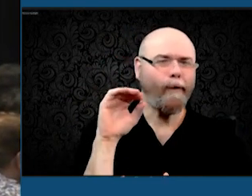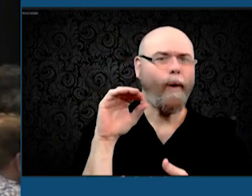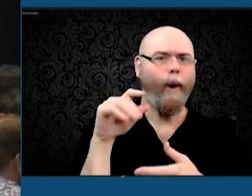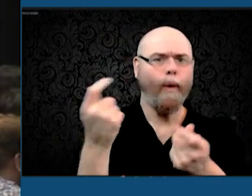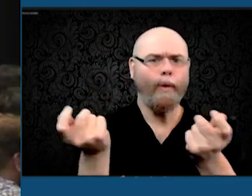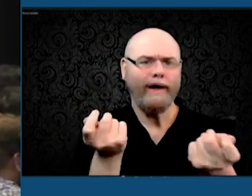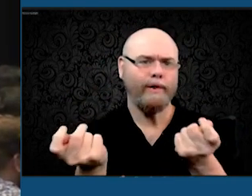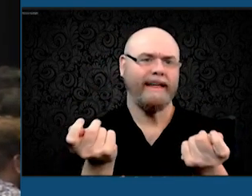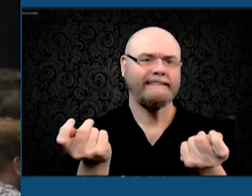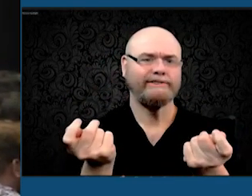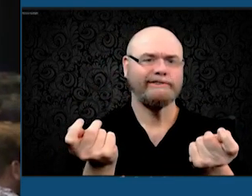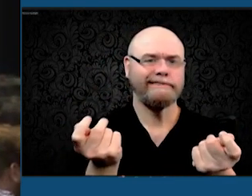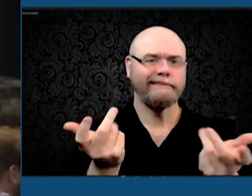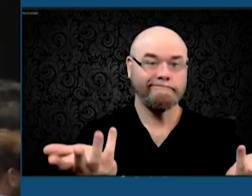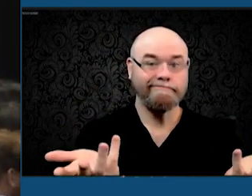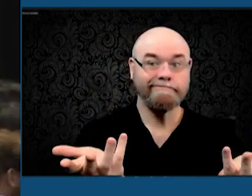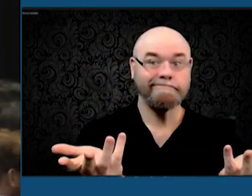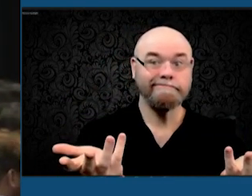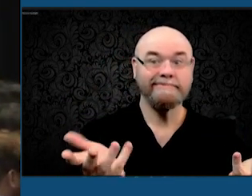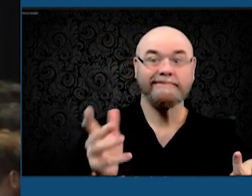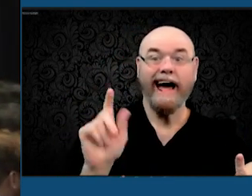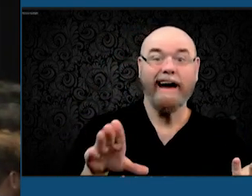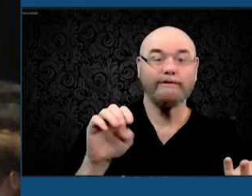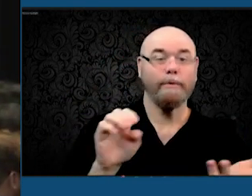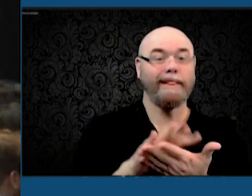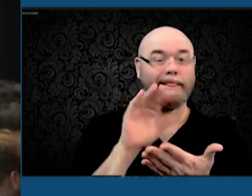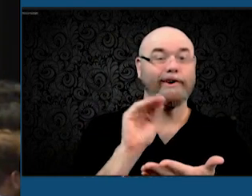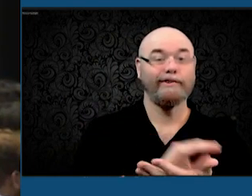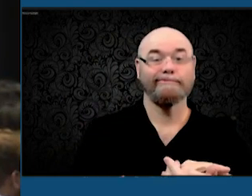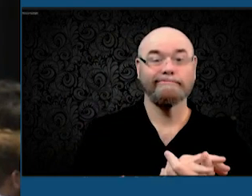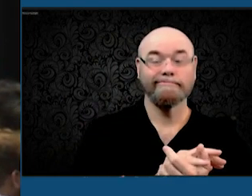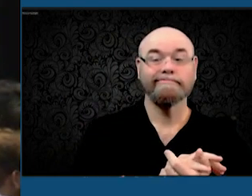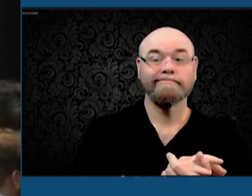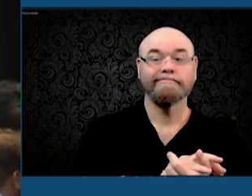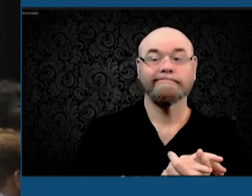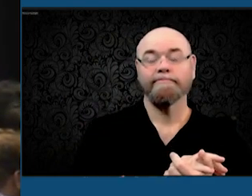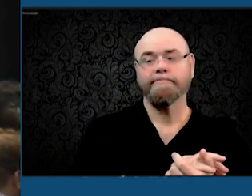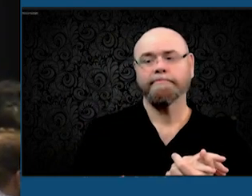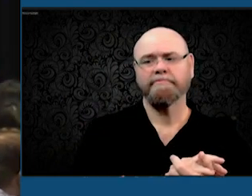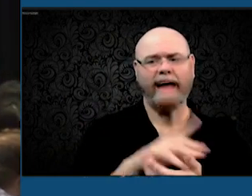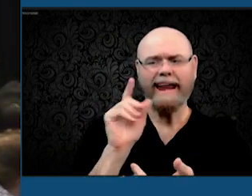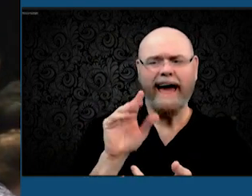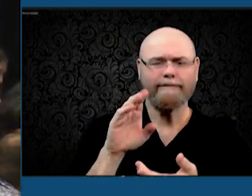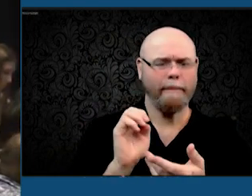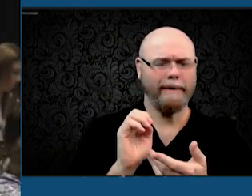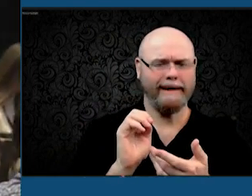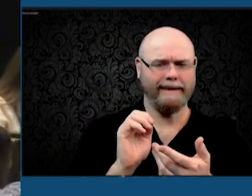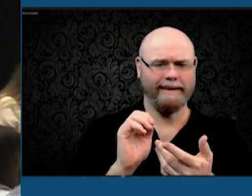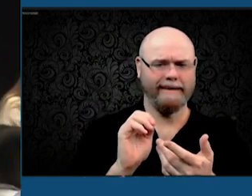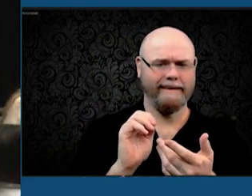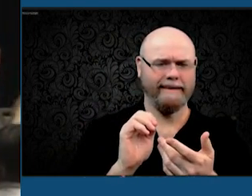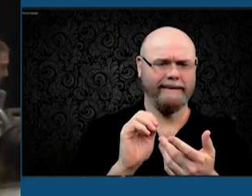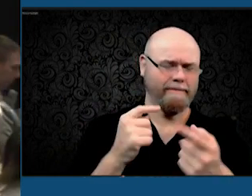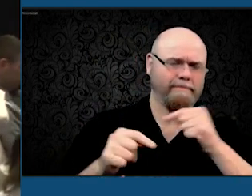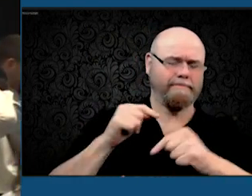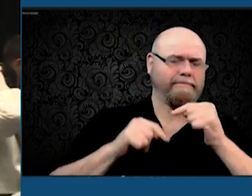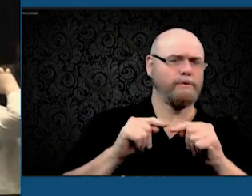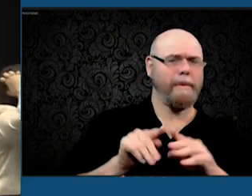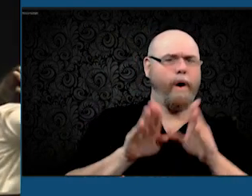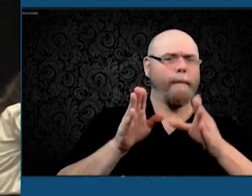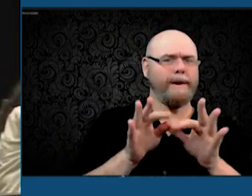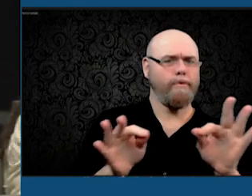It's got to be learned. And going back to my opening remark, there's no correctness here. It's about co-exploring and